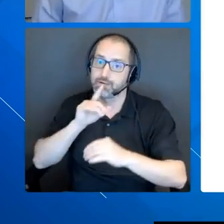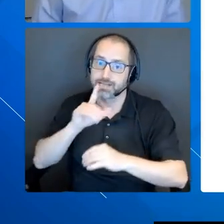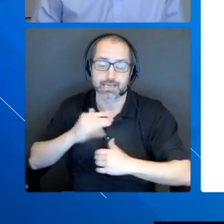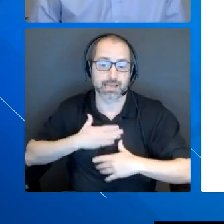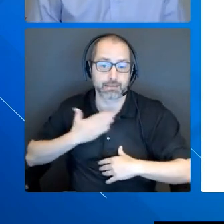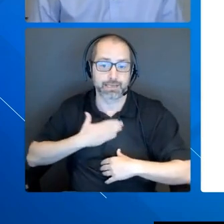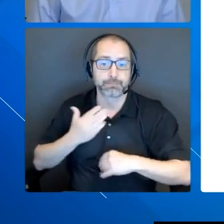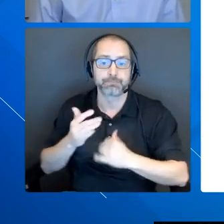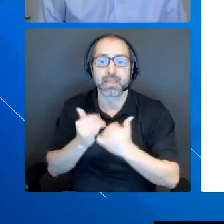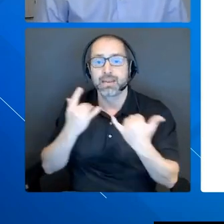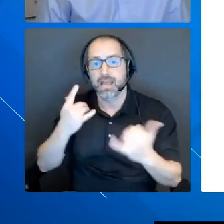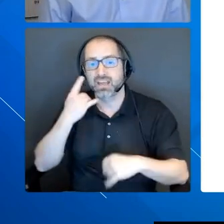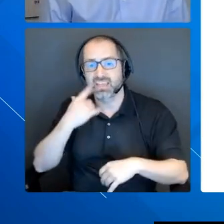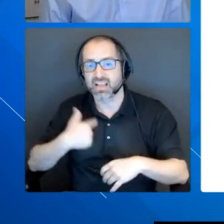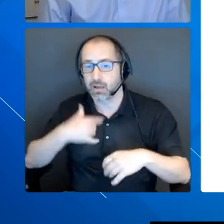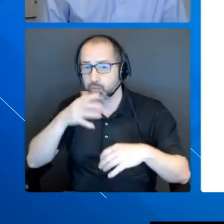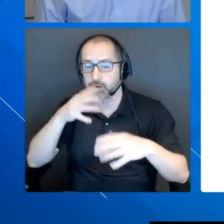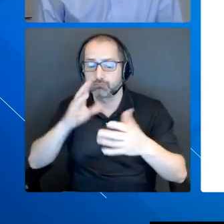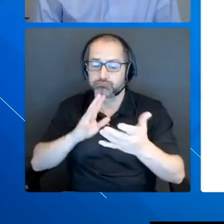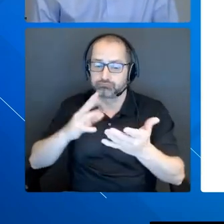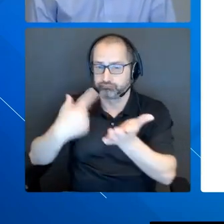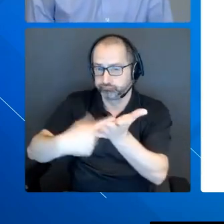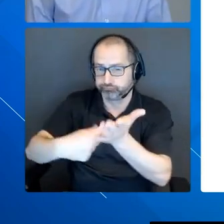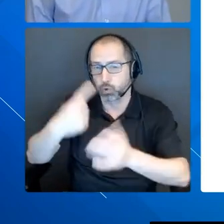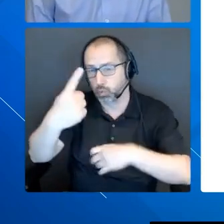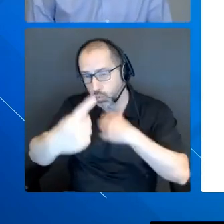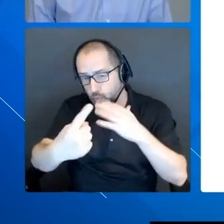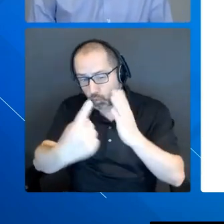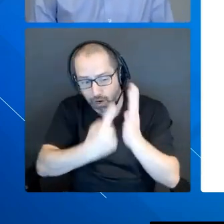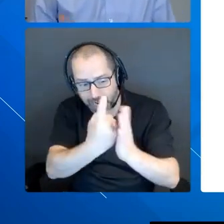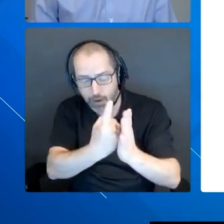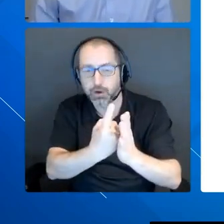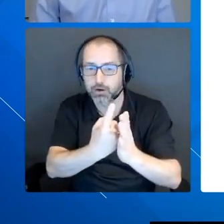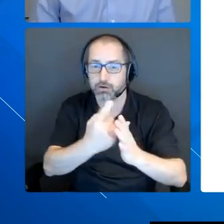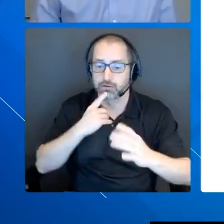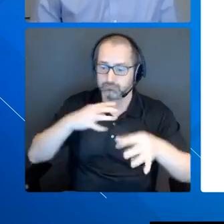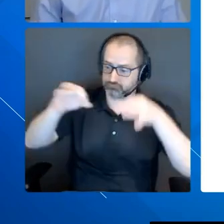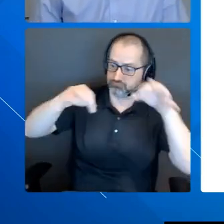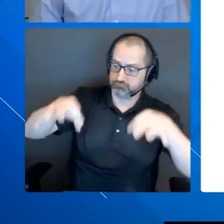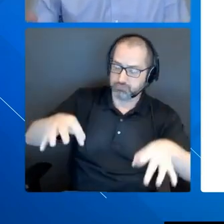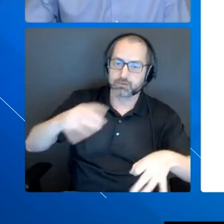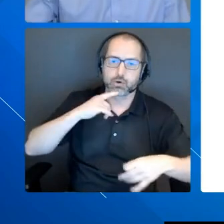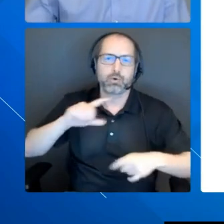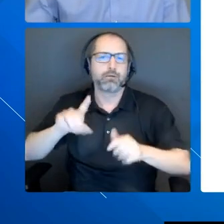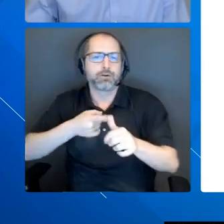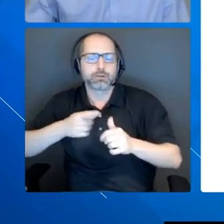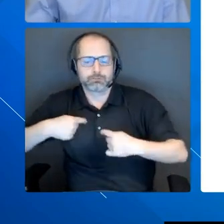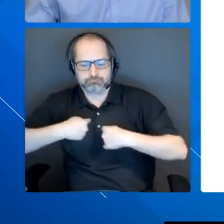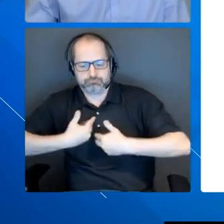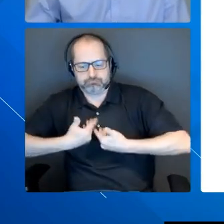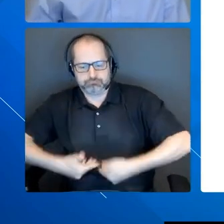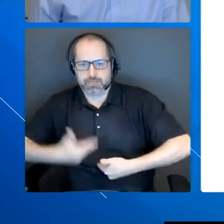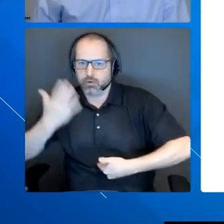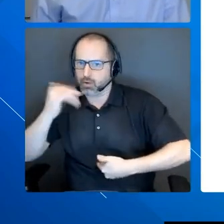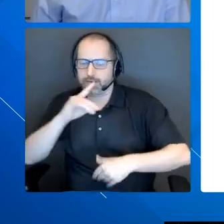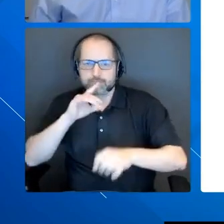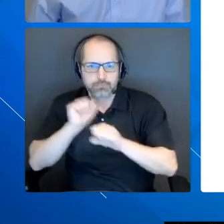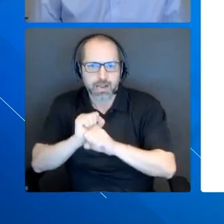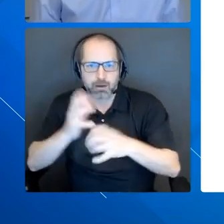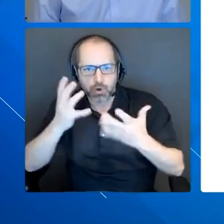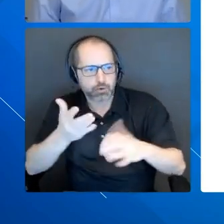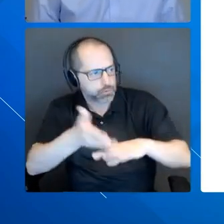Figure we're going to spend an hour together, so I'll let you know a little bit about me and why I'm insanely passionate about trying to improve the lives of people with